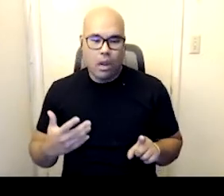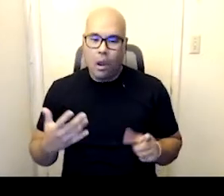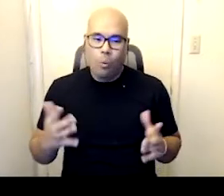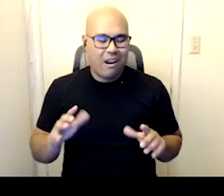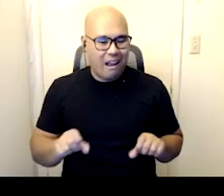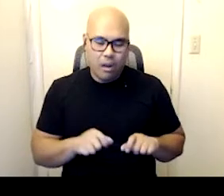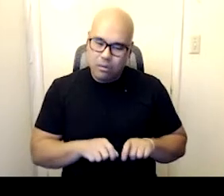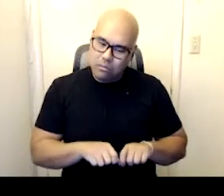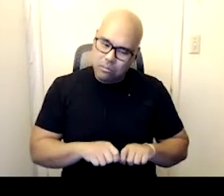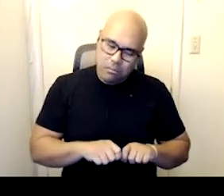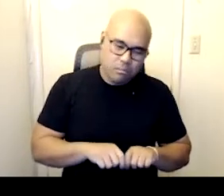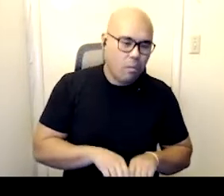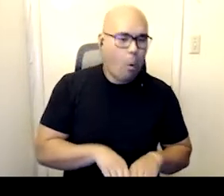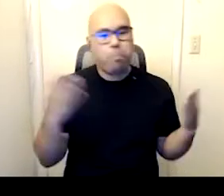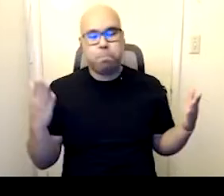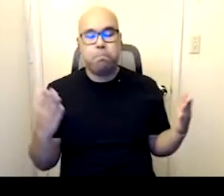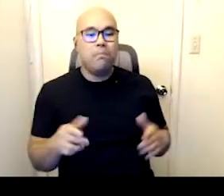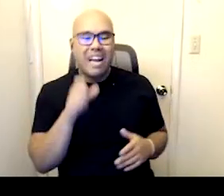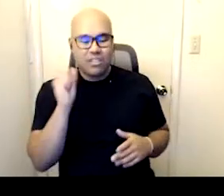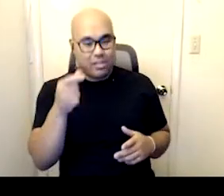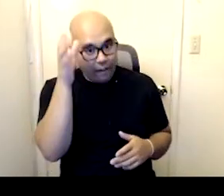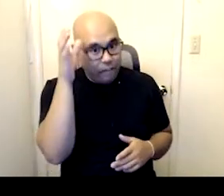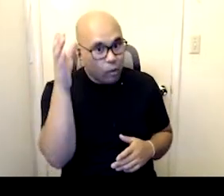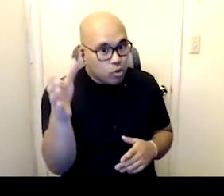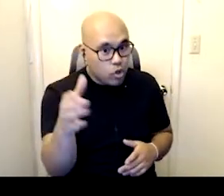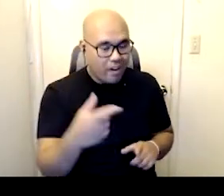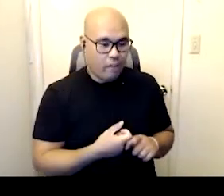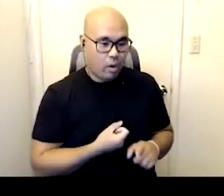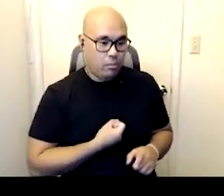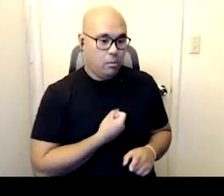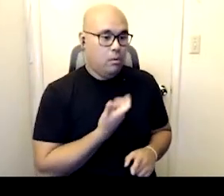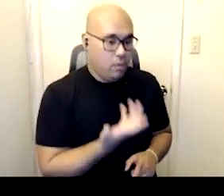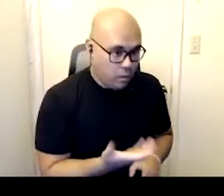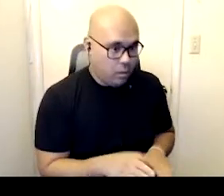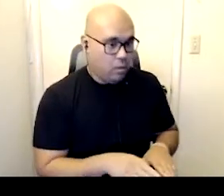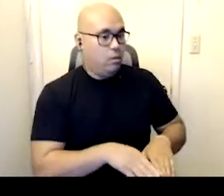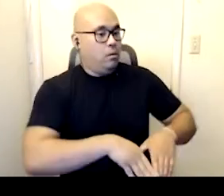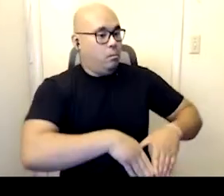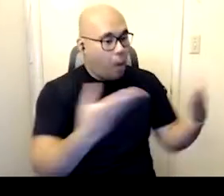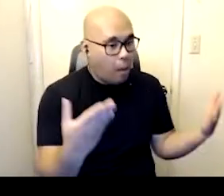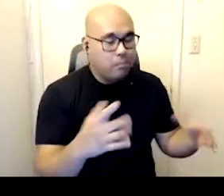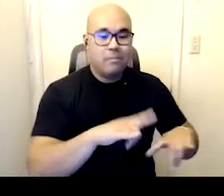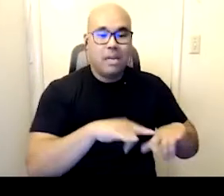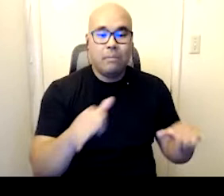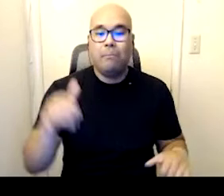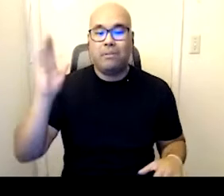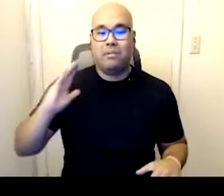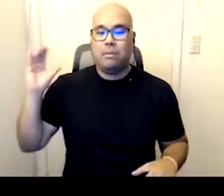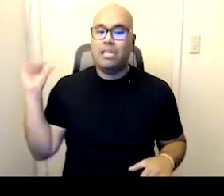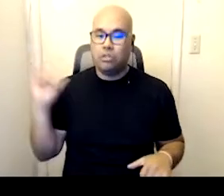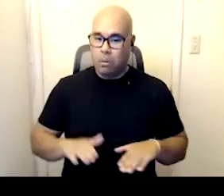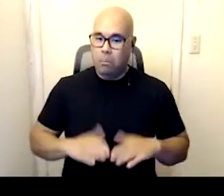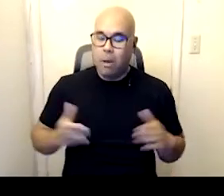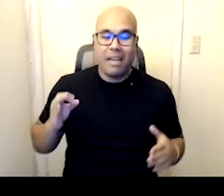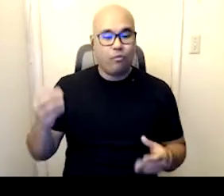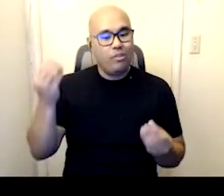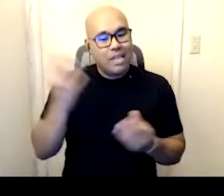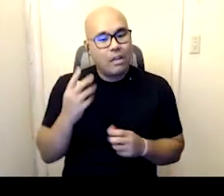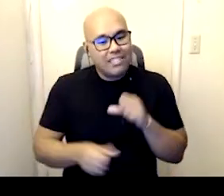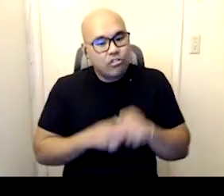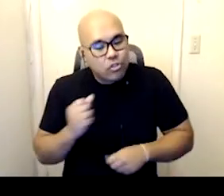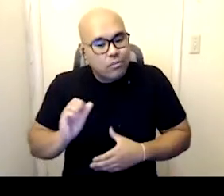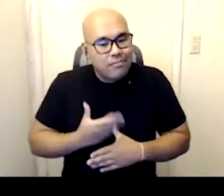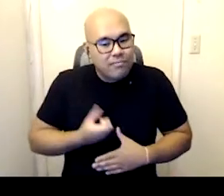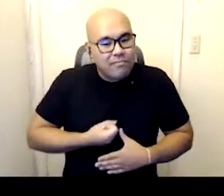just in the future by that telling, but what can unlock in the past if we tell each other